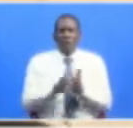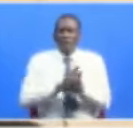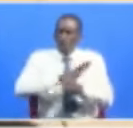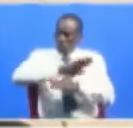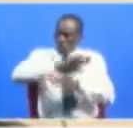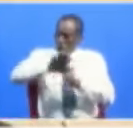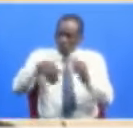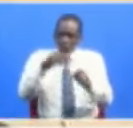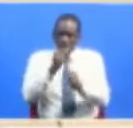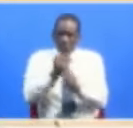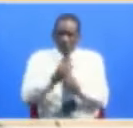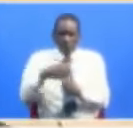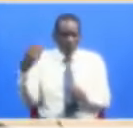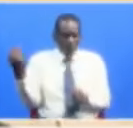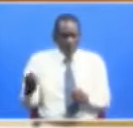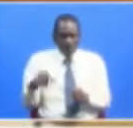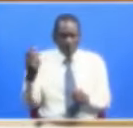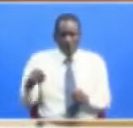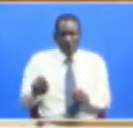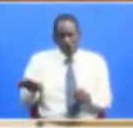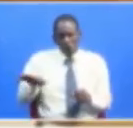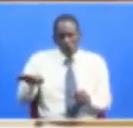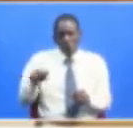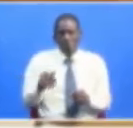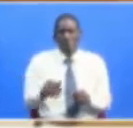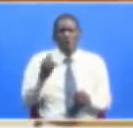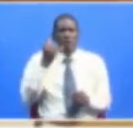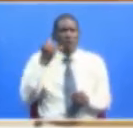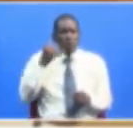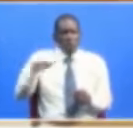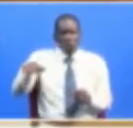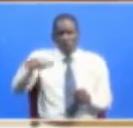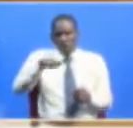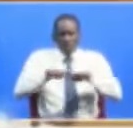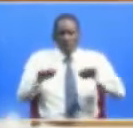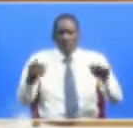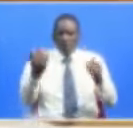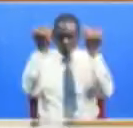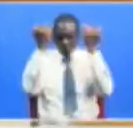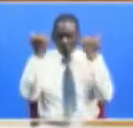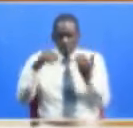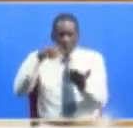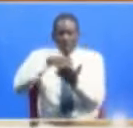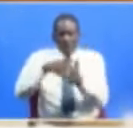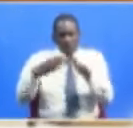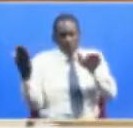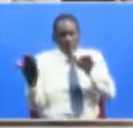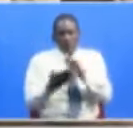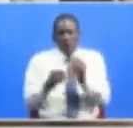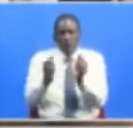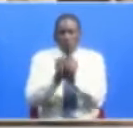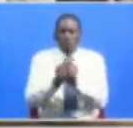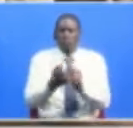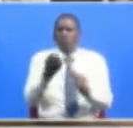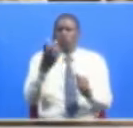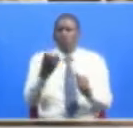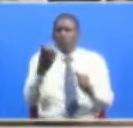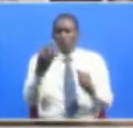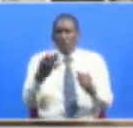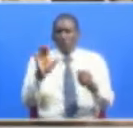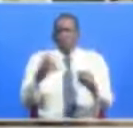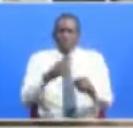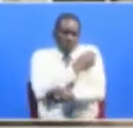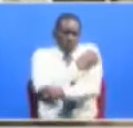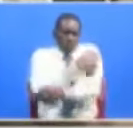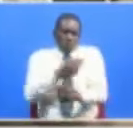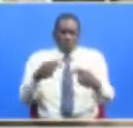And some staff were beaten actually very early in the morning. At the Nakuru Environment and Lands Court, a case filed in October 2023 by the hospital